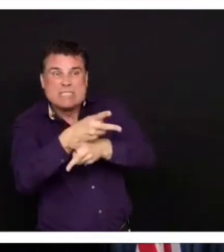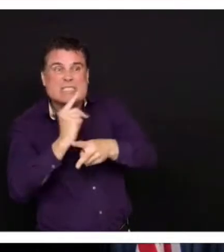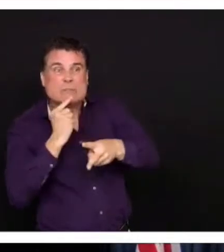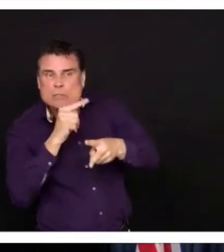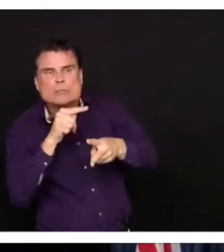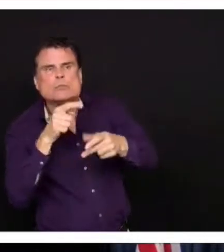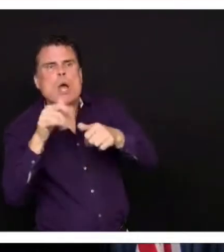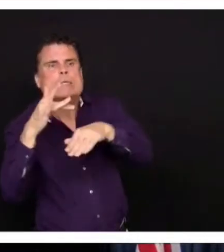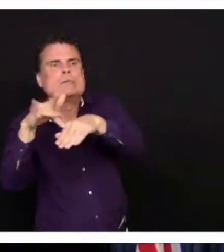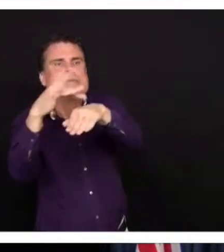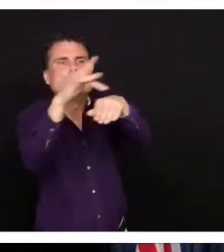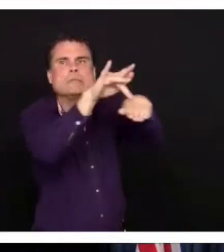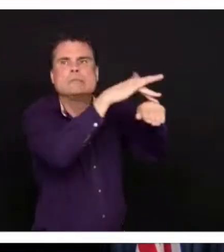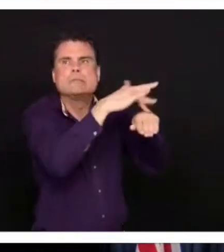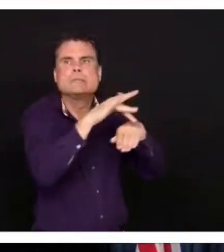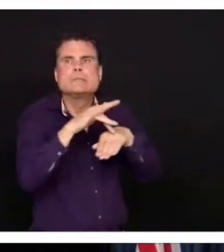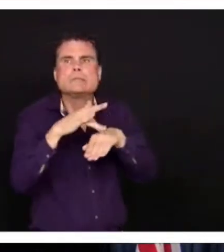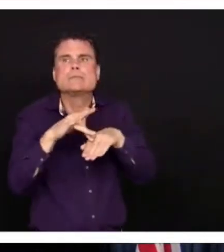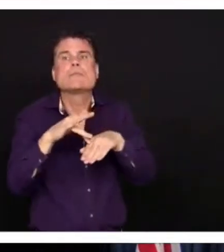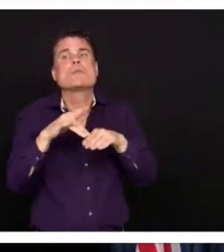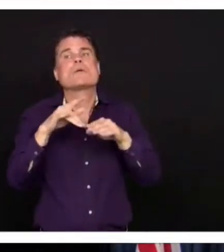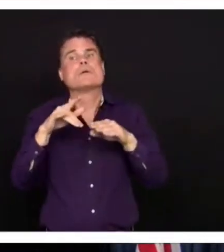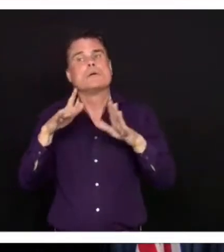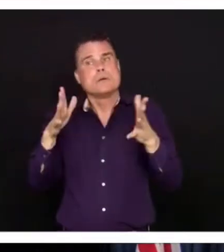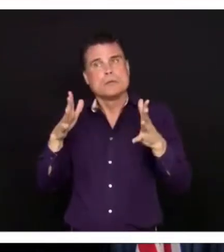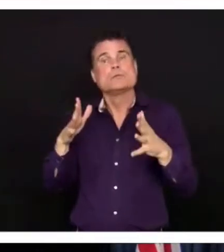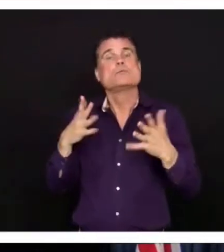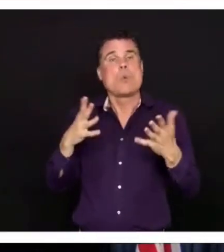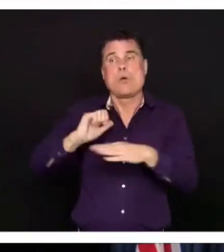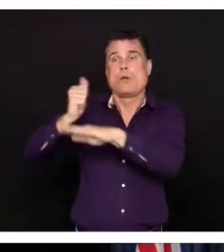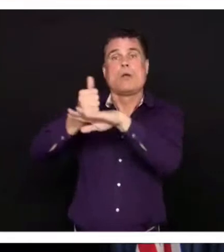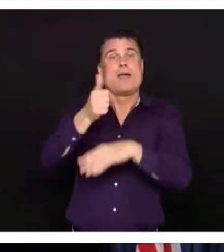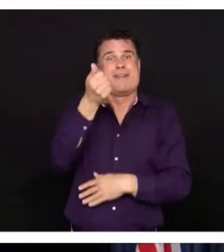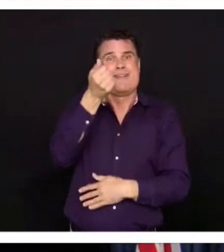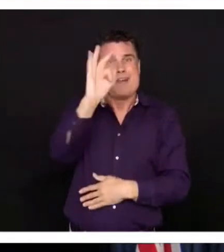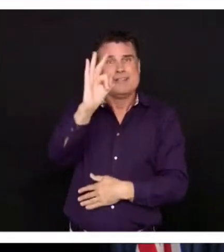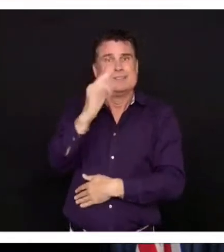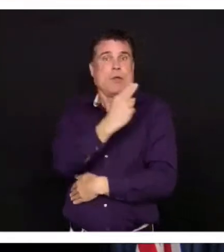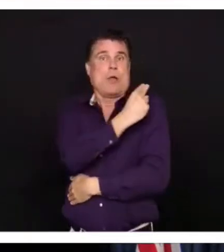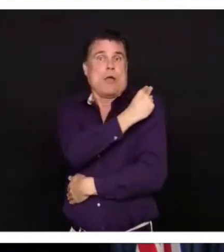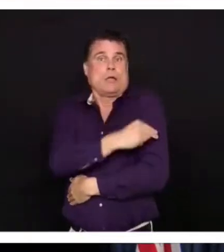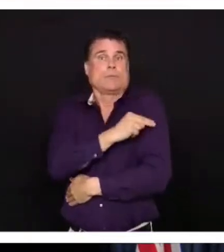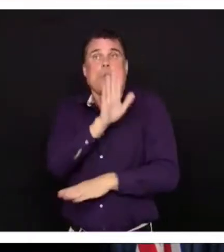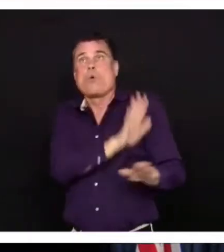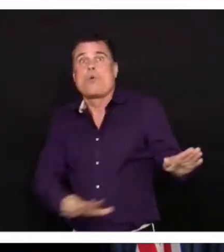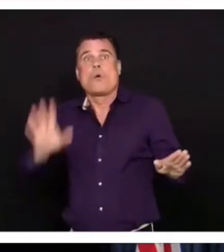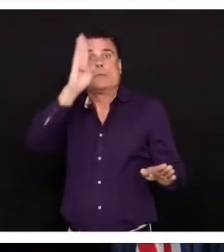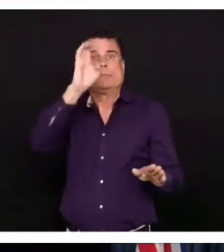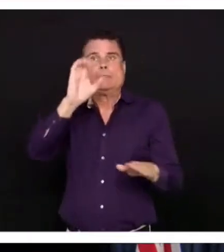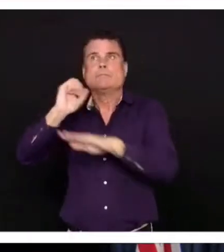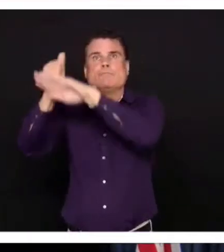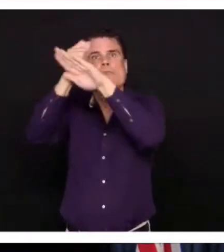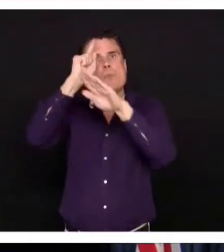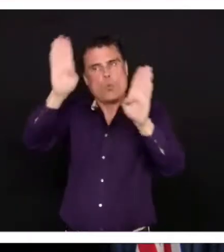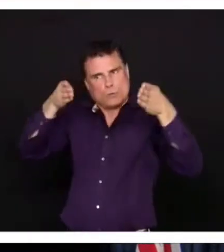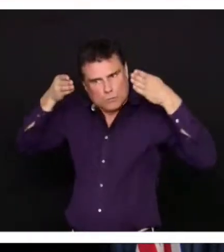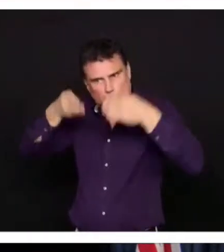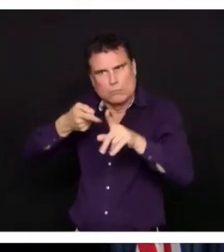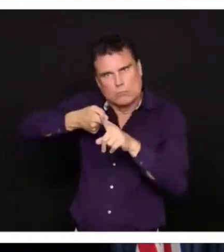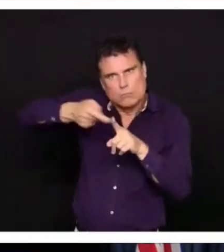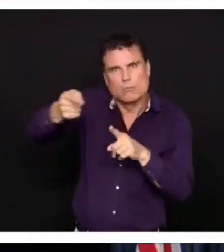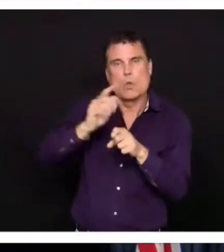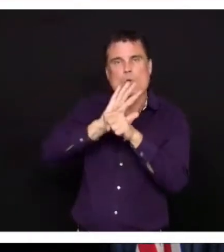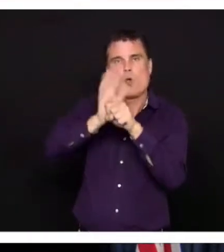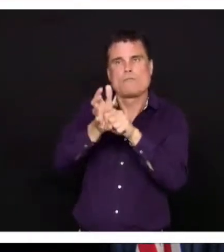example. Each primary COVID-19 site has specifically planned their space, their workforce, and their supplies,